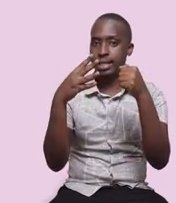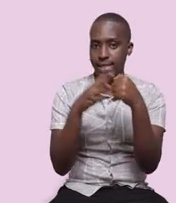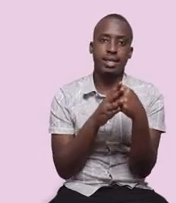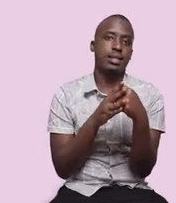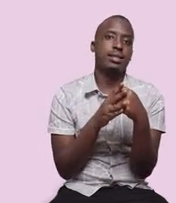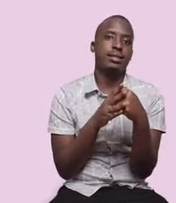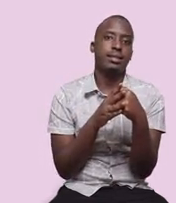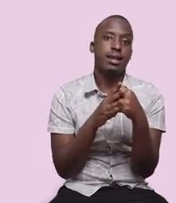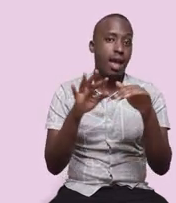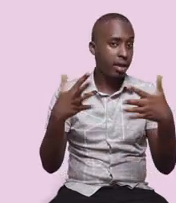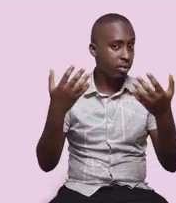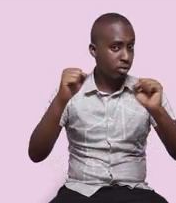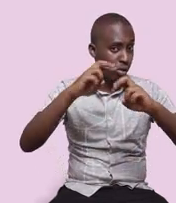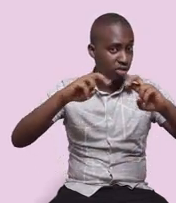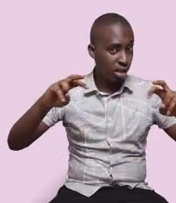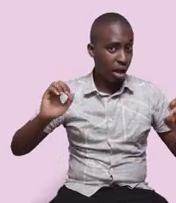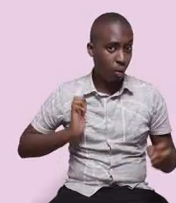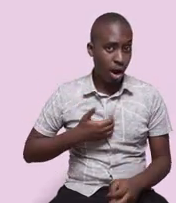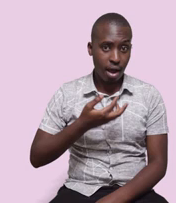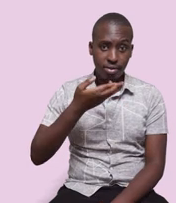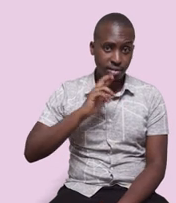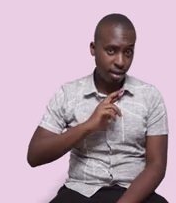19. Can we check our answer?